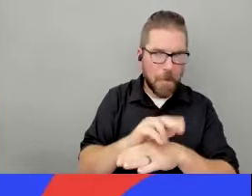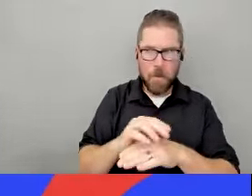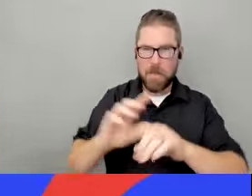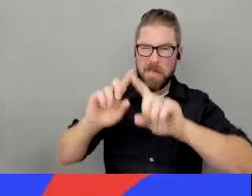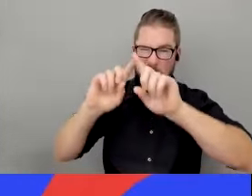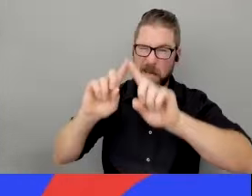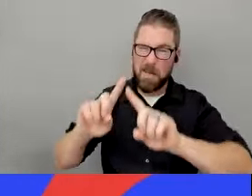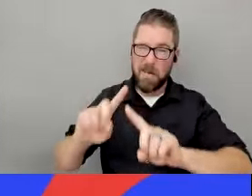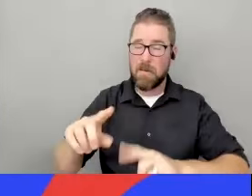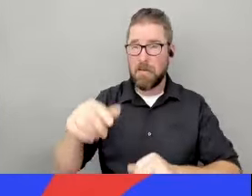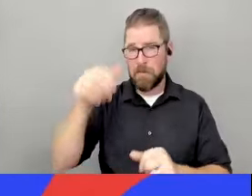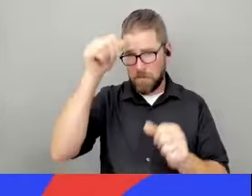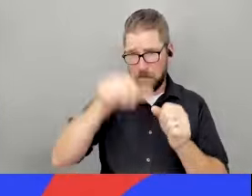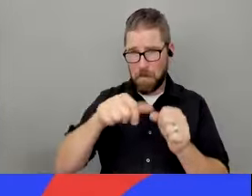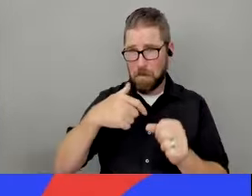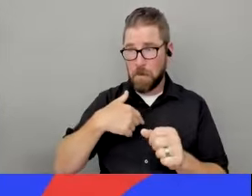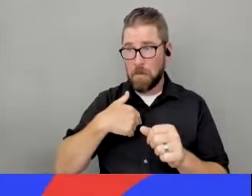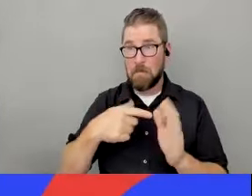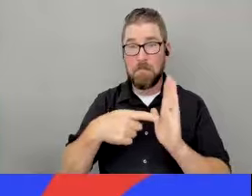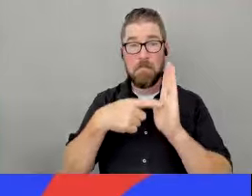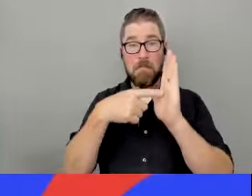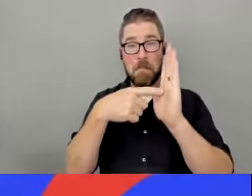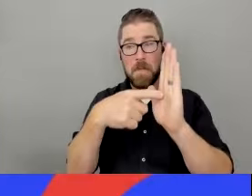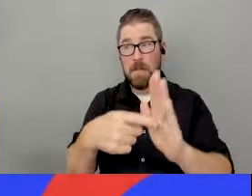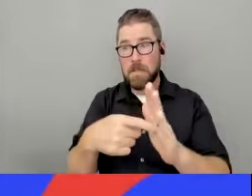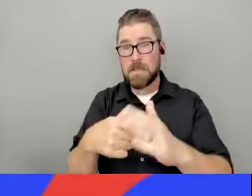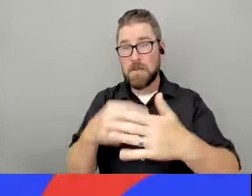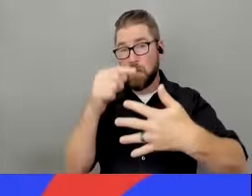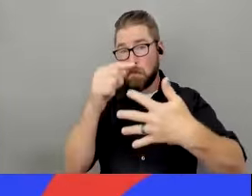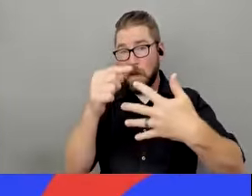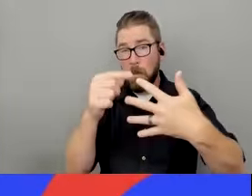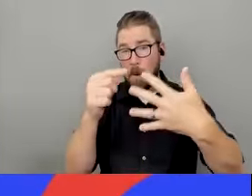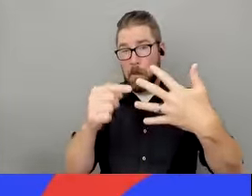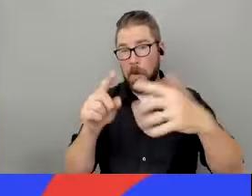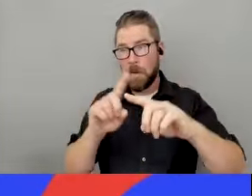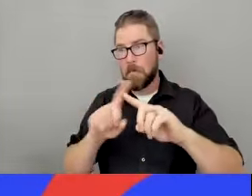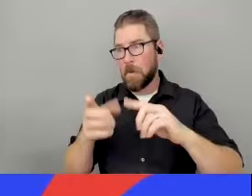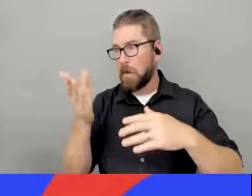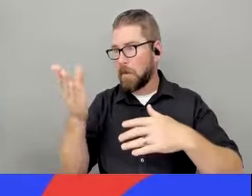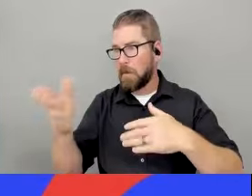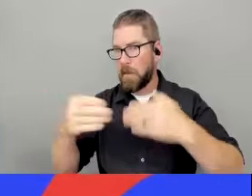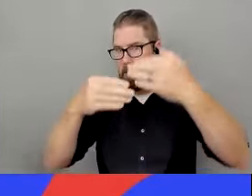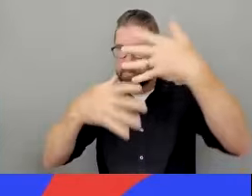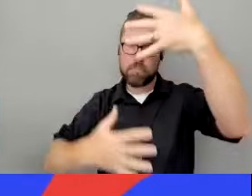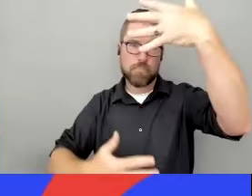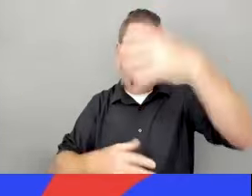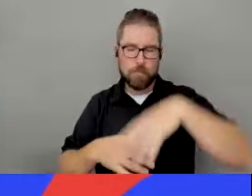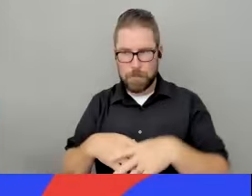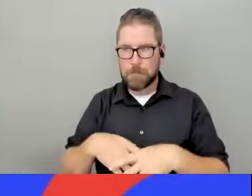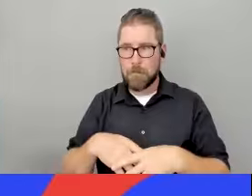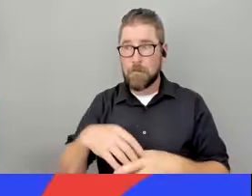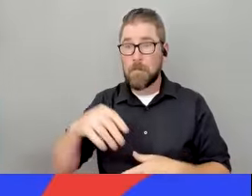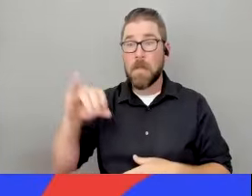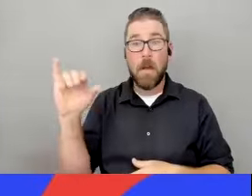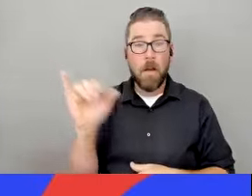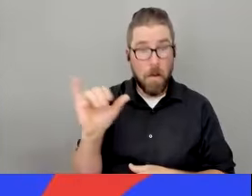the iceberg. There's so much more there. And the other link I've provided here for you is just a YouTube of what we just did,